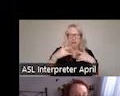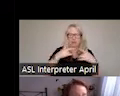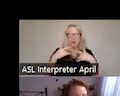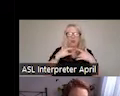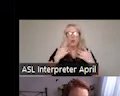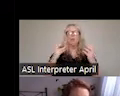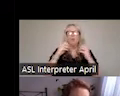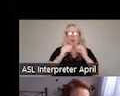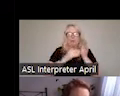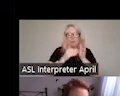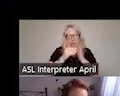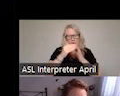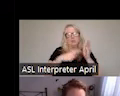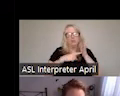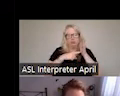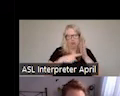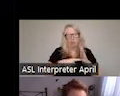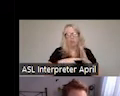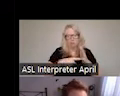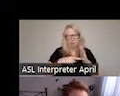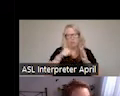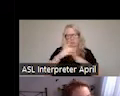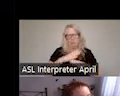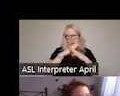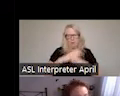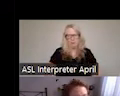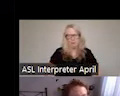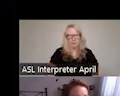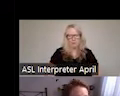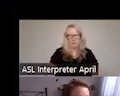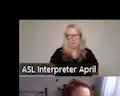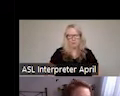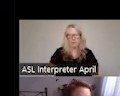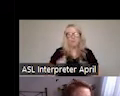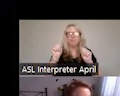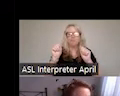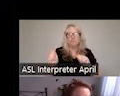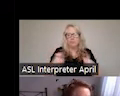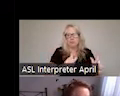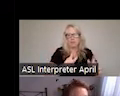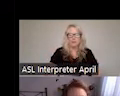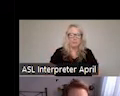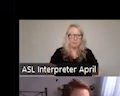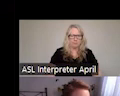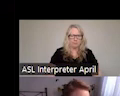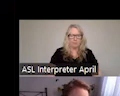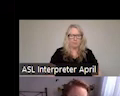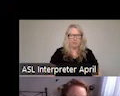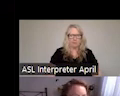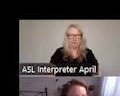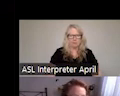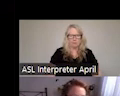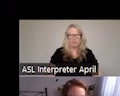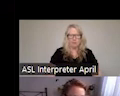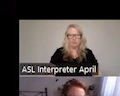more frequently reported barrier. And then on the next slide, we have the similar statistics